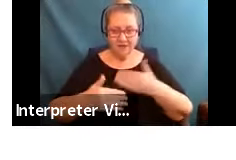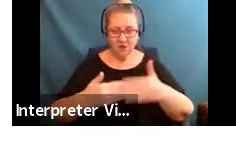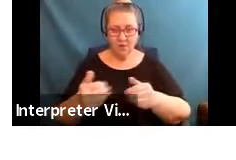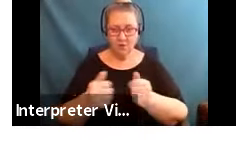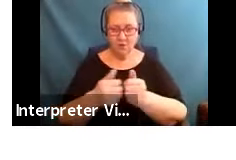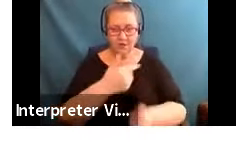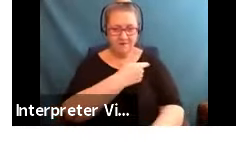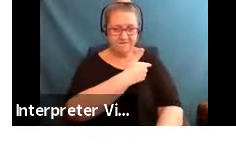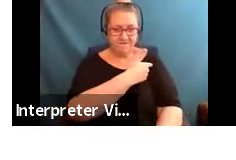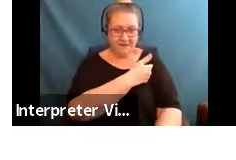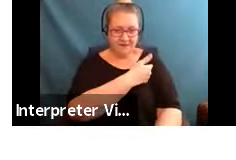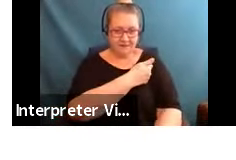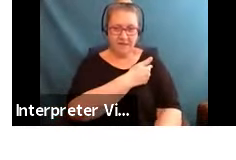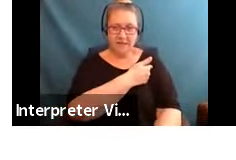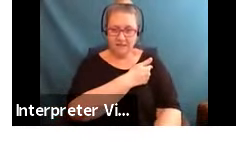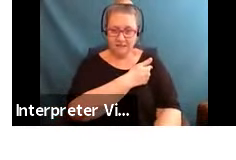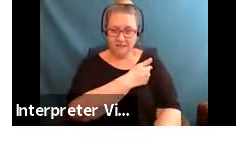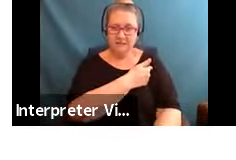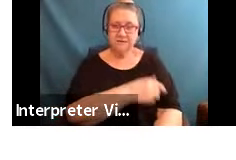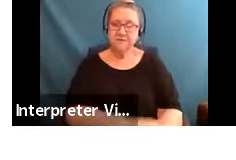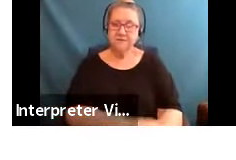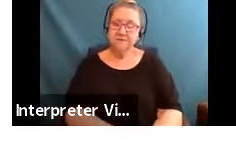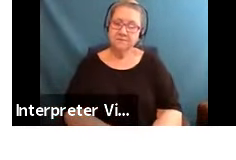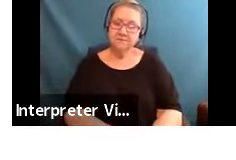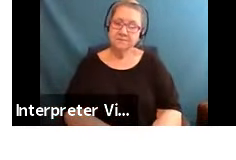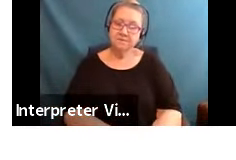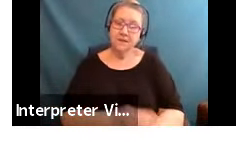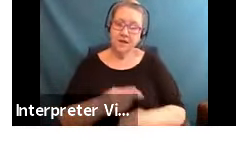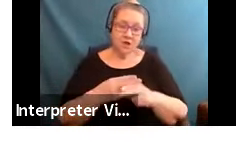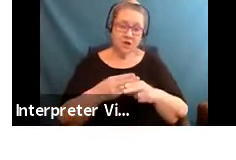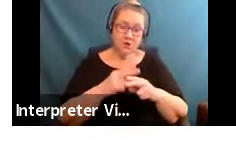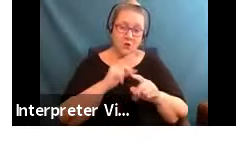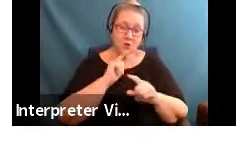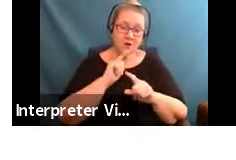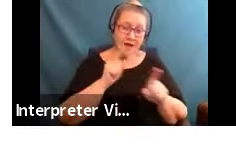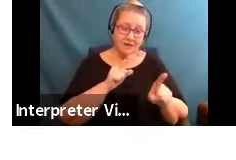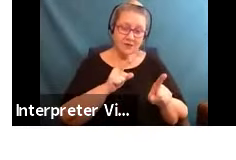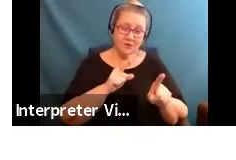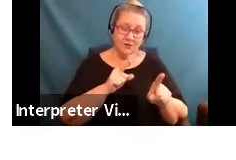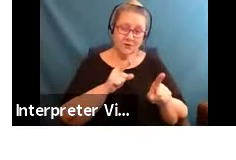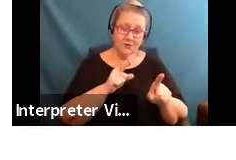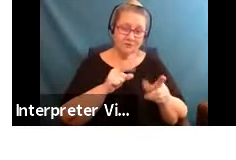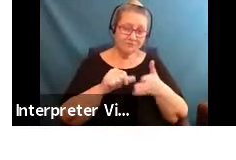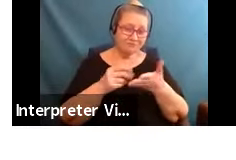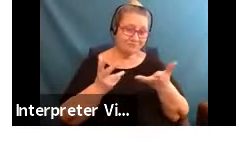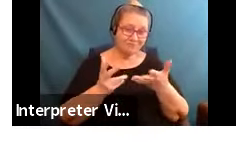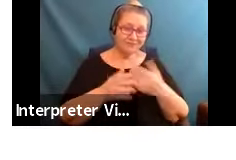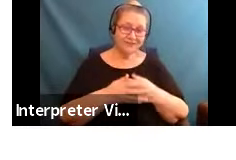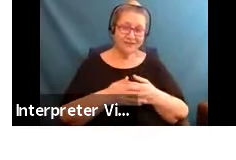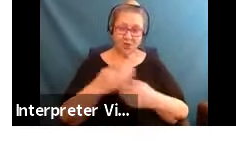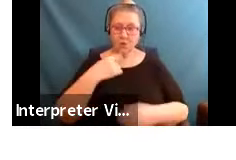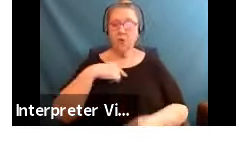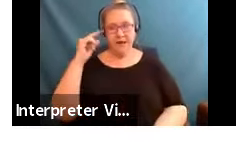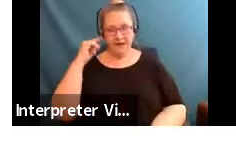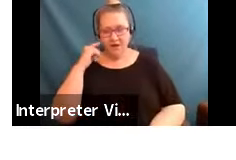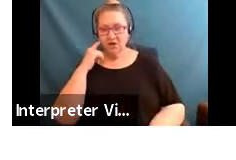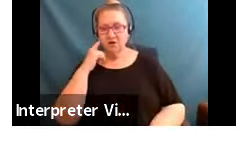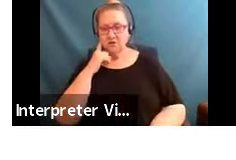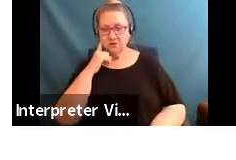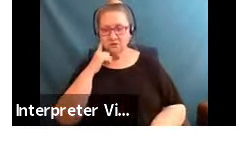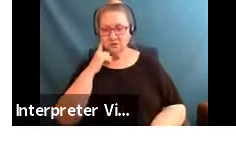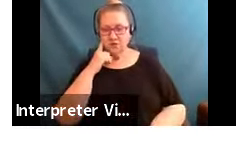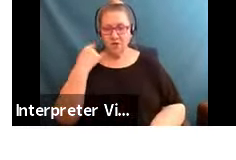vaccine rollout. And the short answer, the highlight here is that we hear you. We have